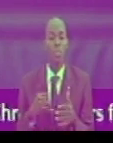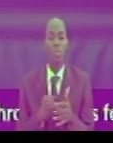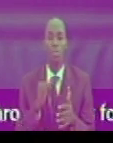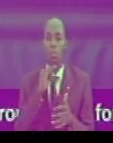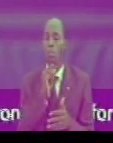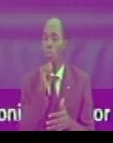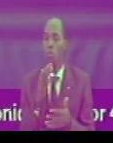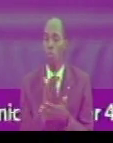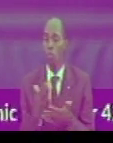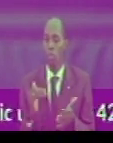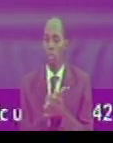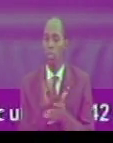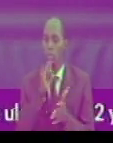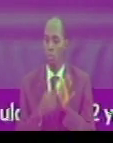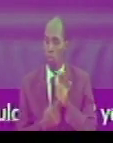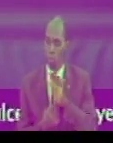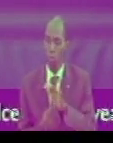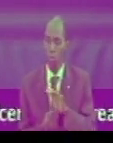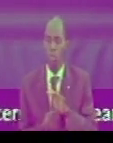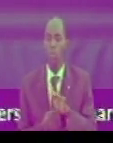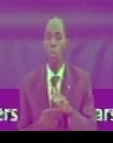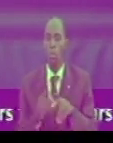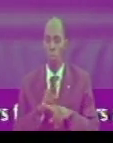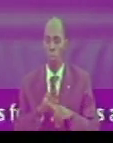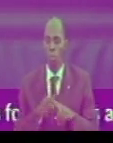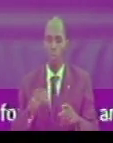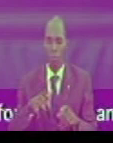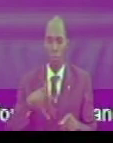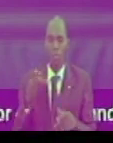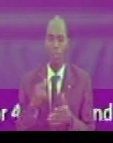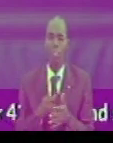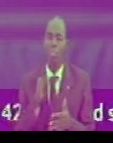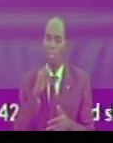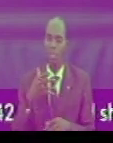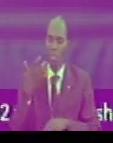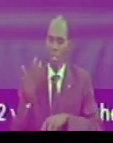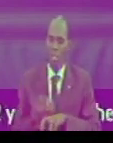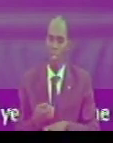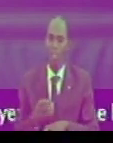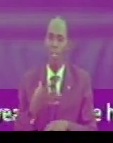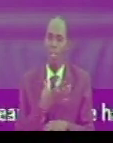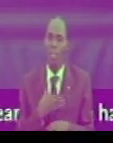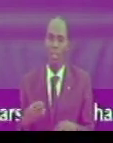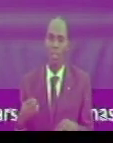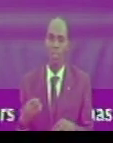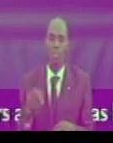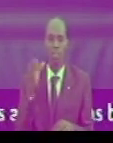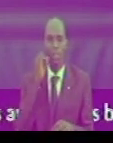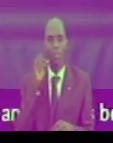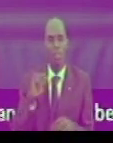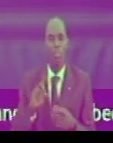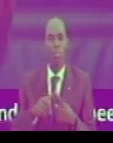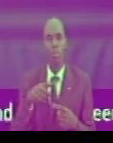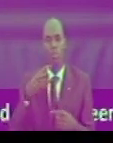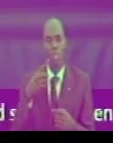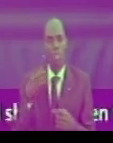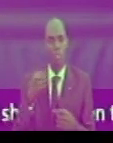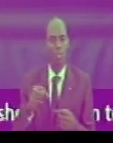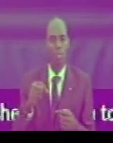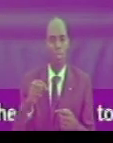had to tell my dad that, Daddy, I'm noticing something there. And I was like, is it paining you? I said, no. And while I was sitting there, I was